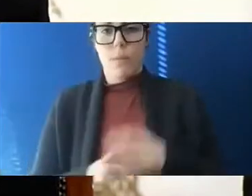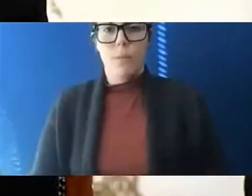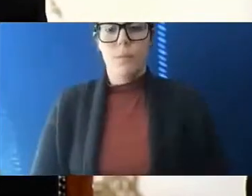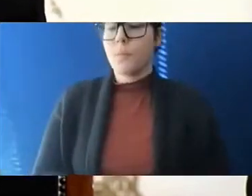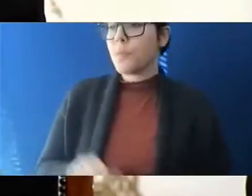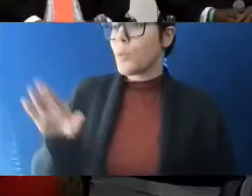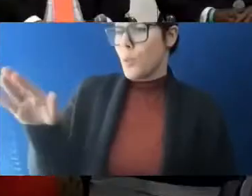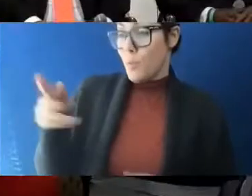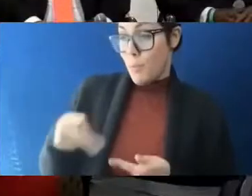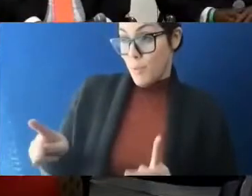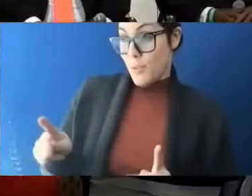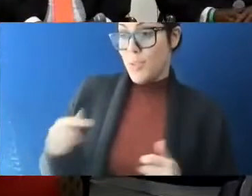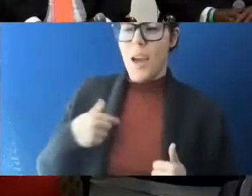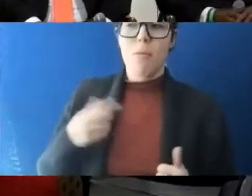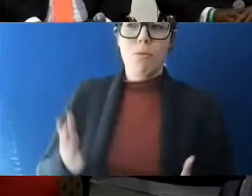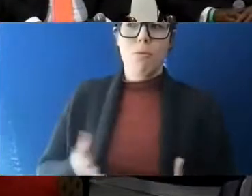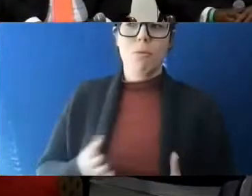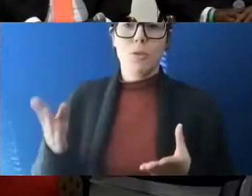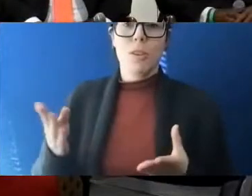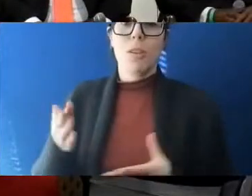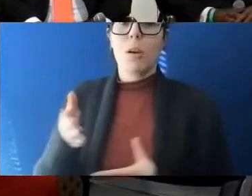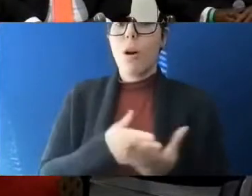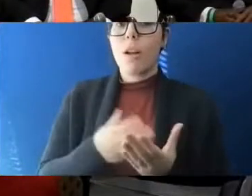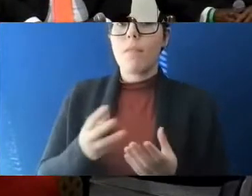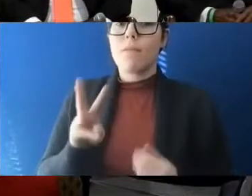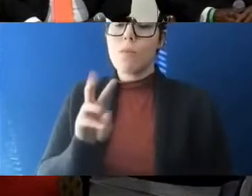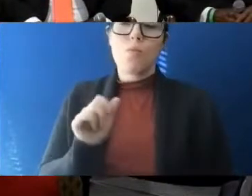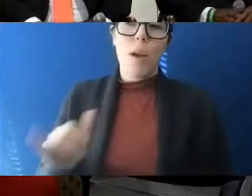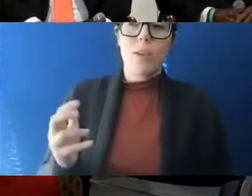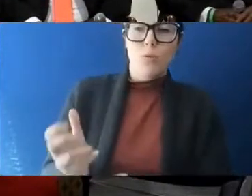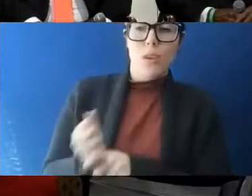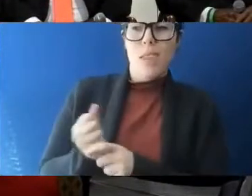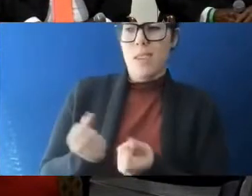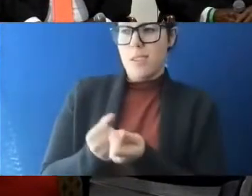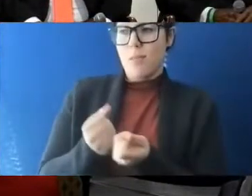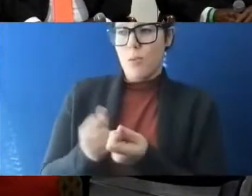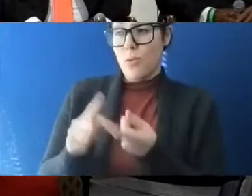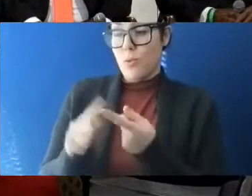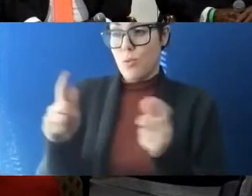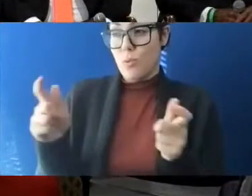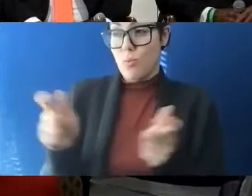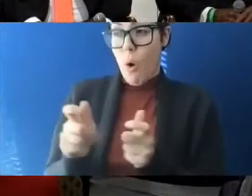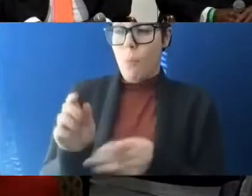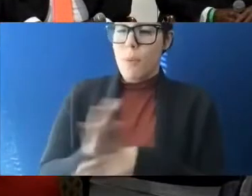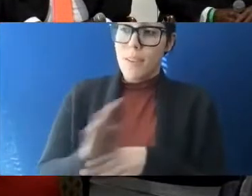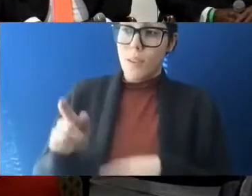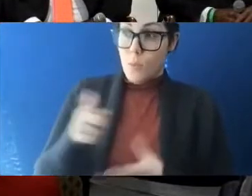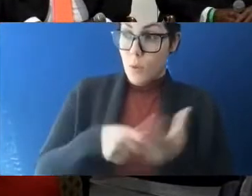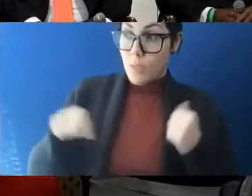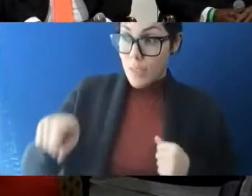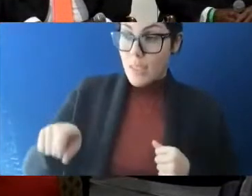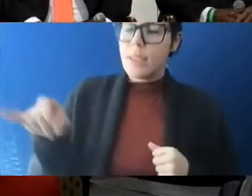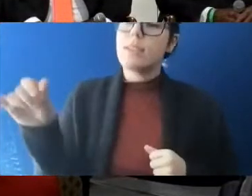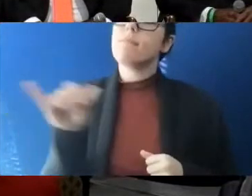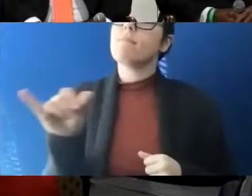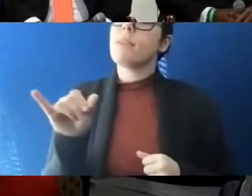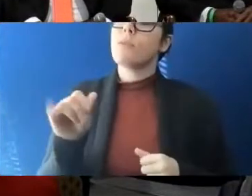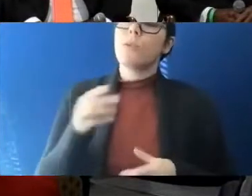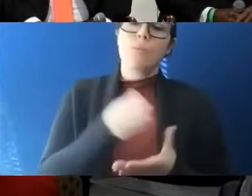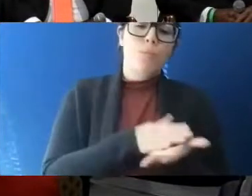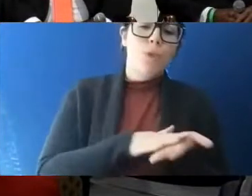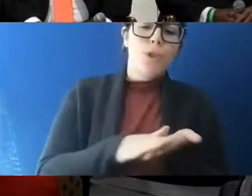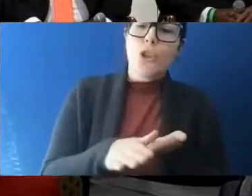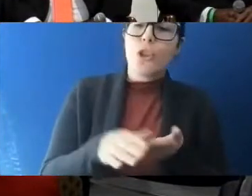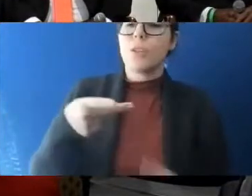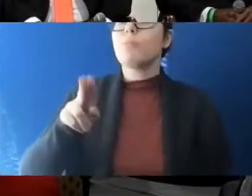permission, I'm going to suggest that part of the way to get the kind of support to small businesses that we need is actually the kind of peer learning that